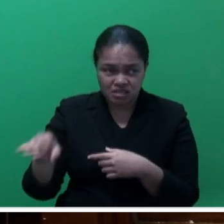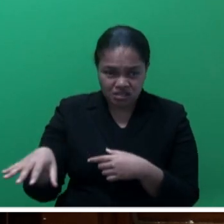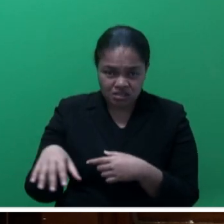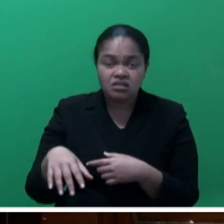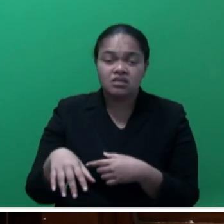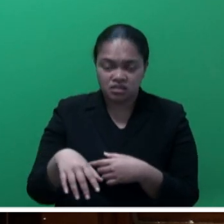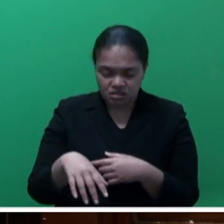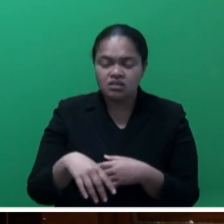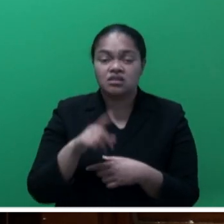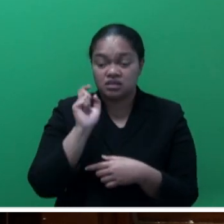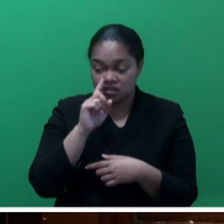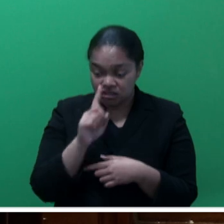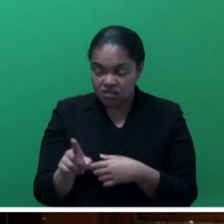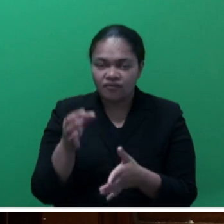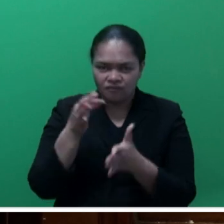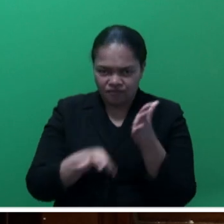$40.